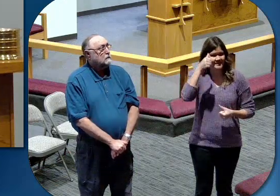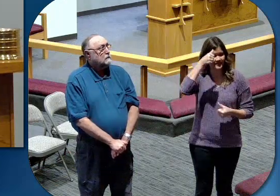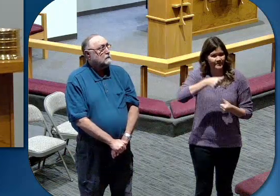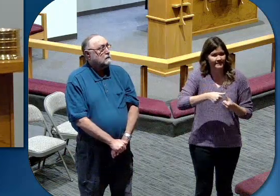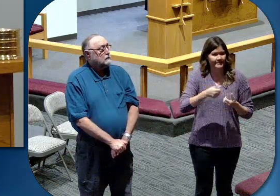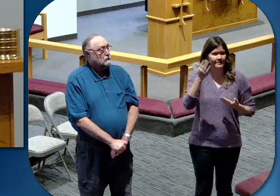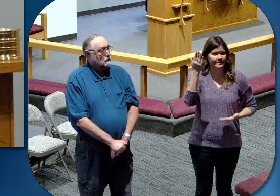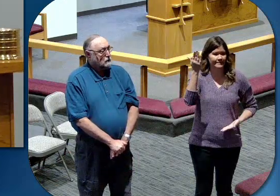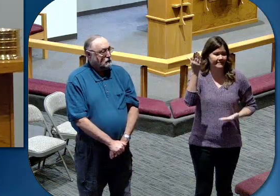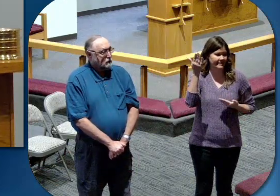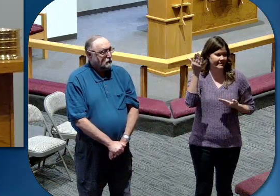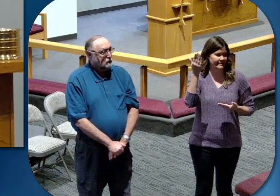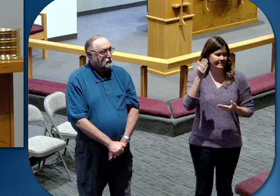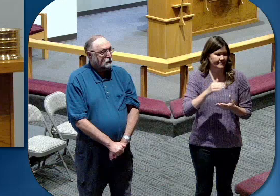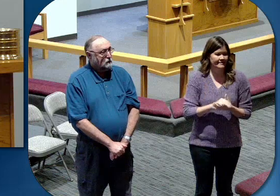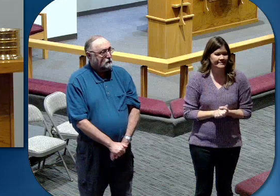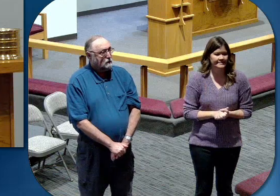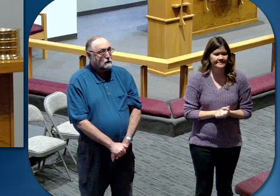me."